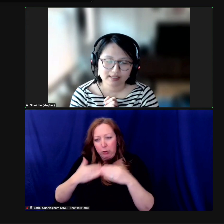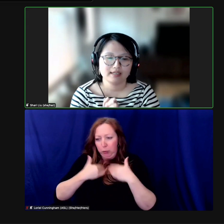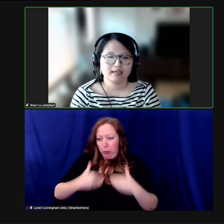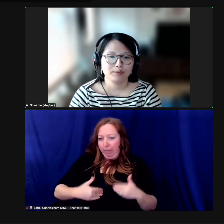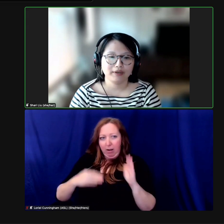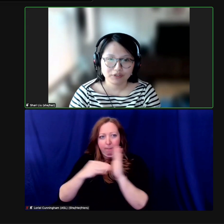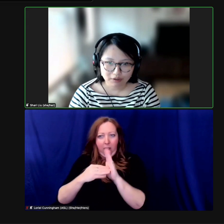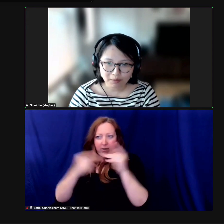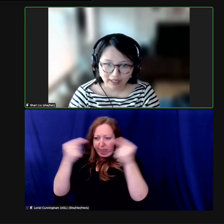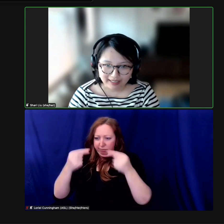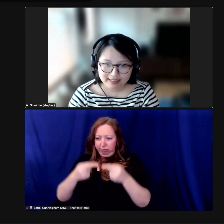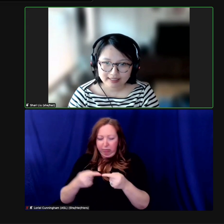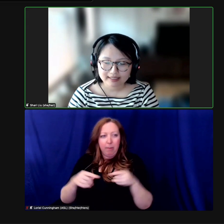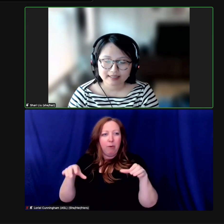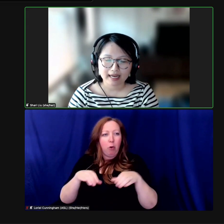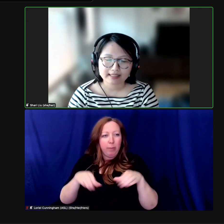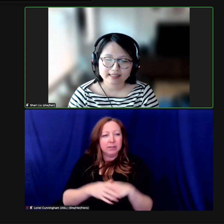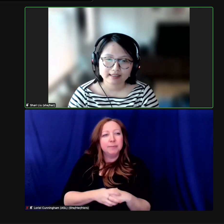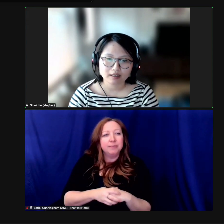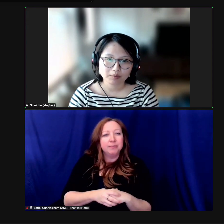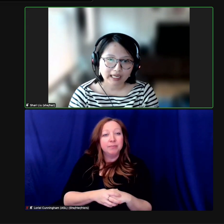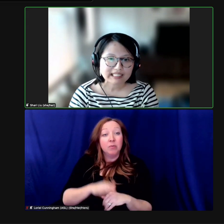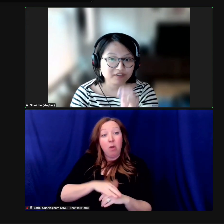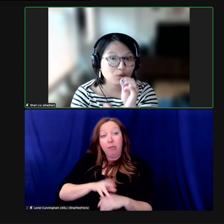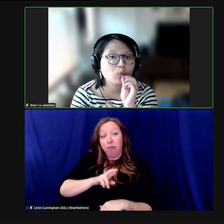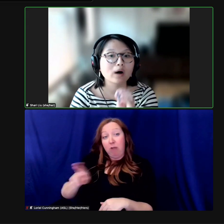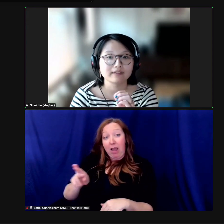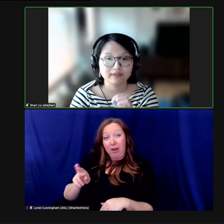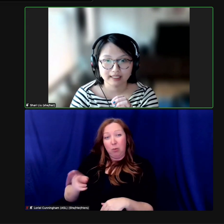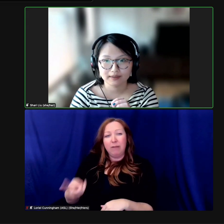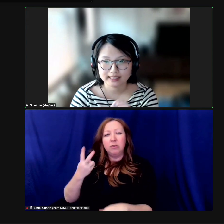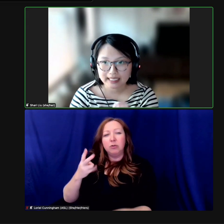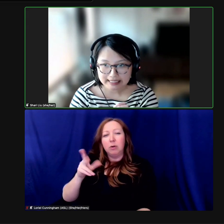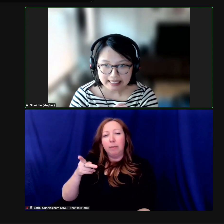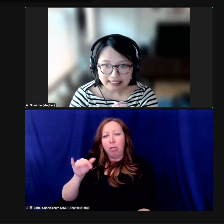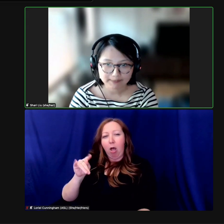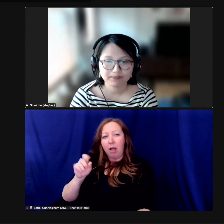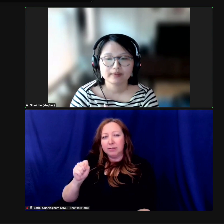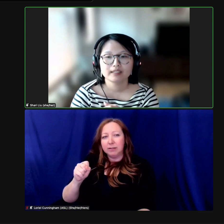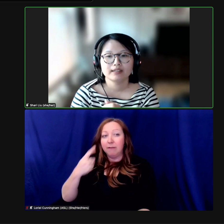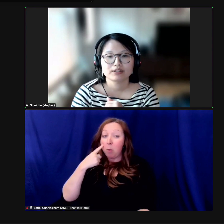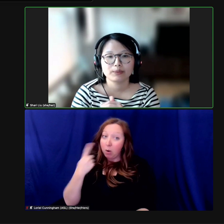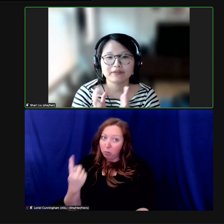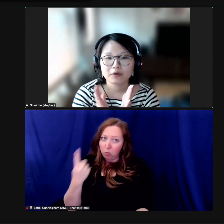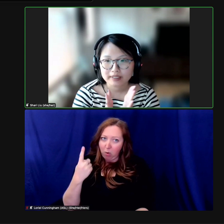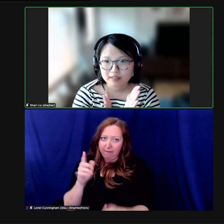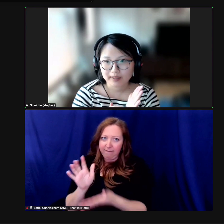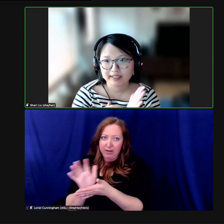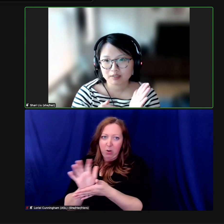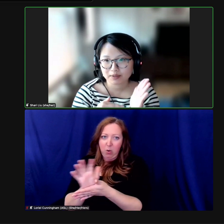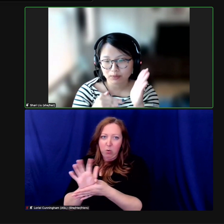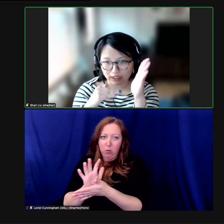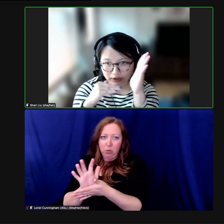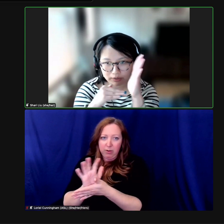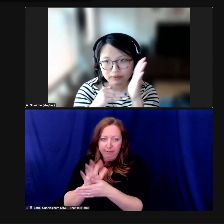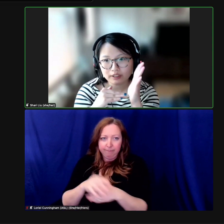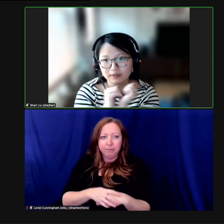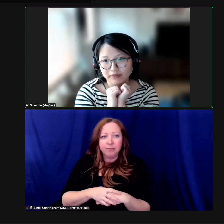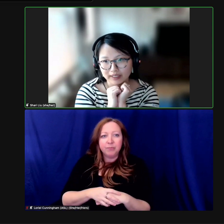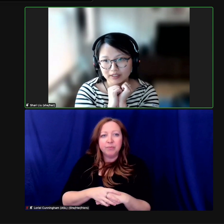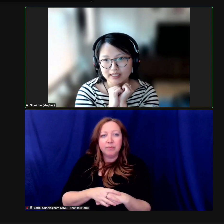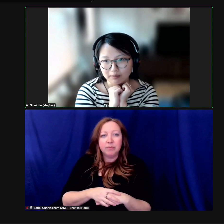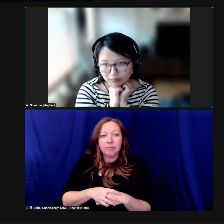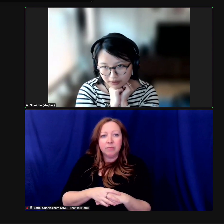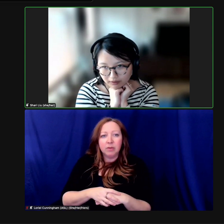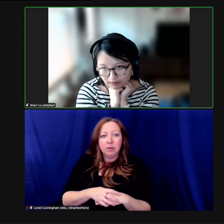right, we have 2 plots that are plots for 1 video in the test set. So we have correspondence between 2